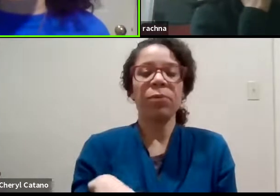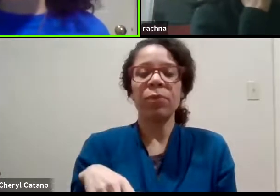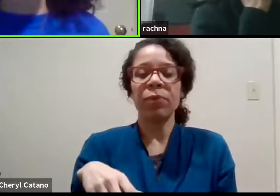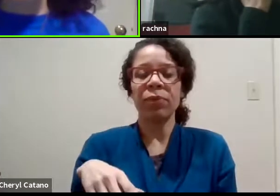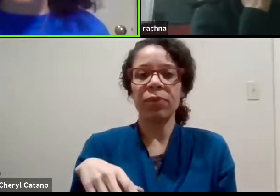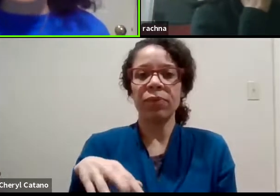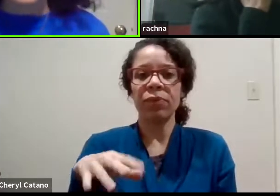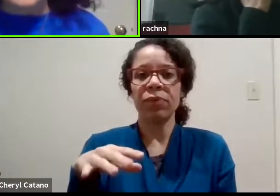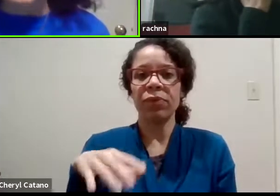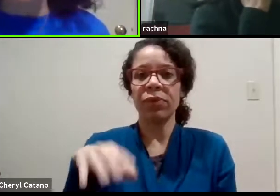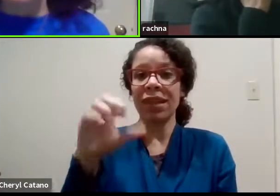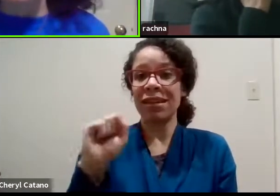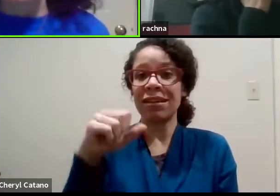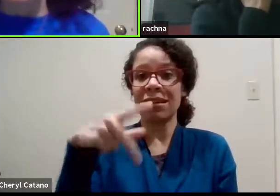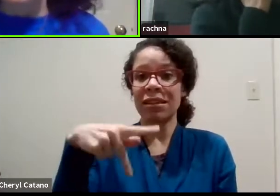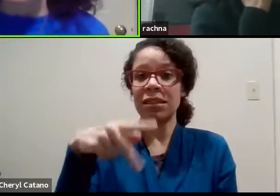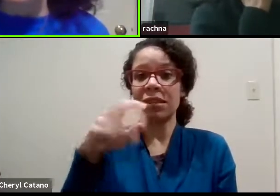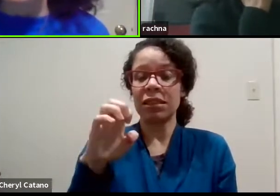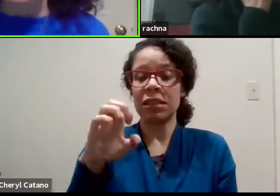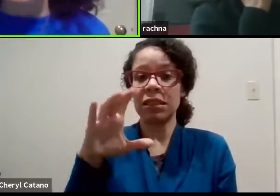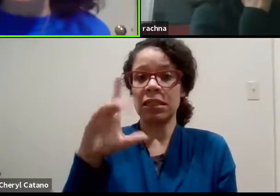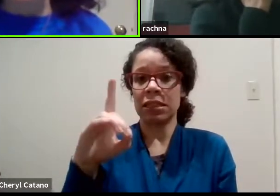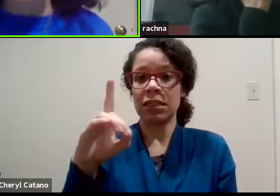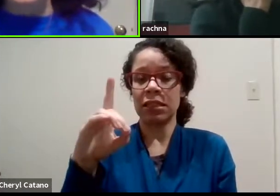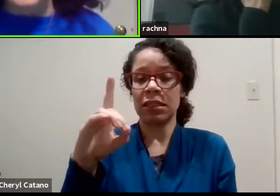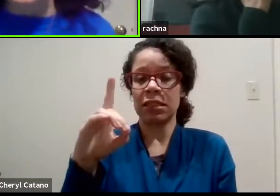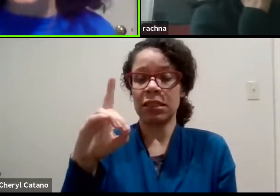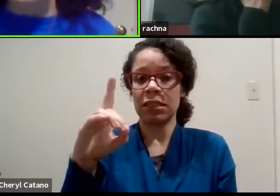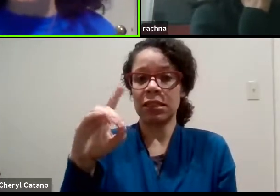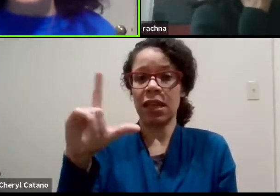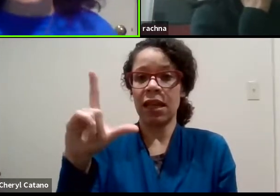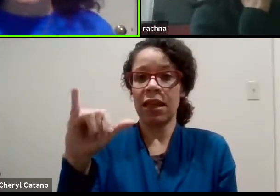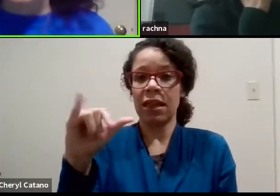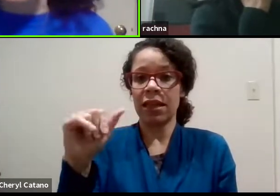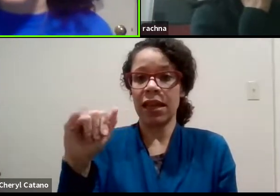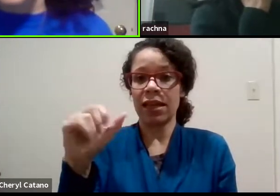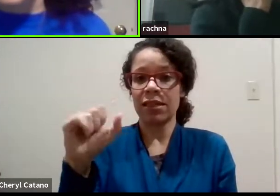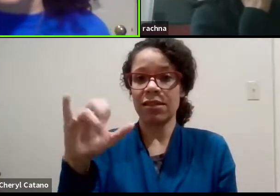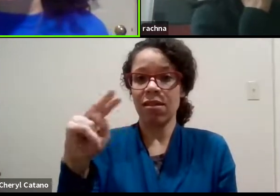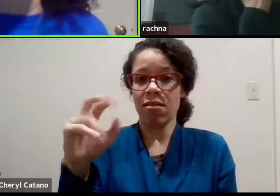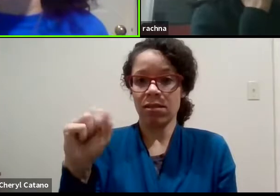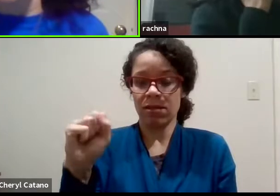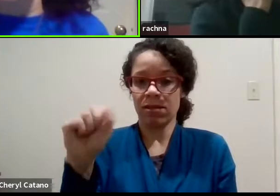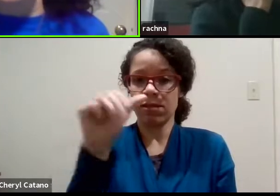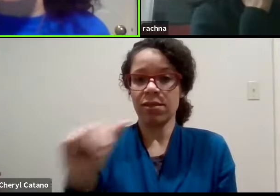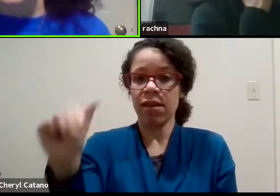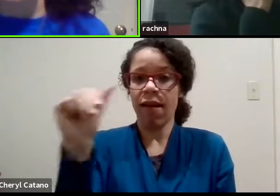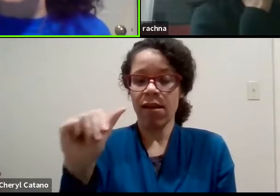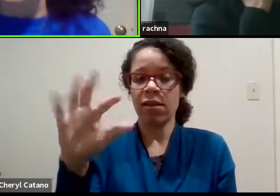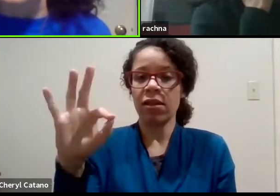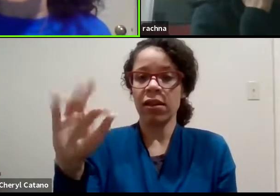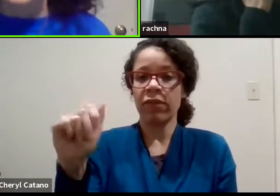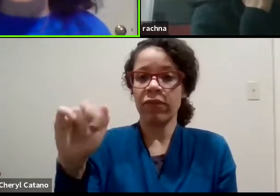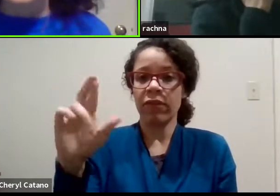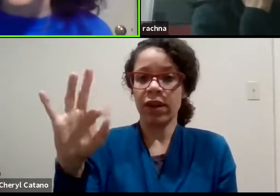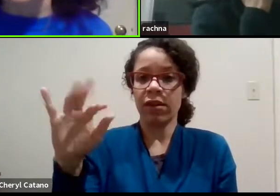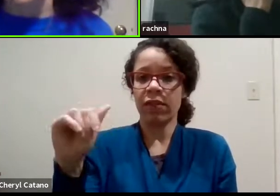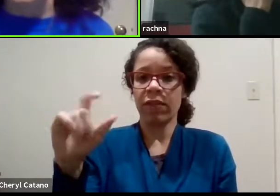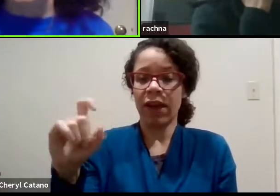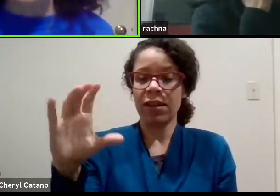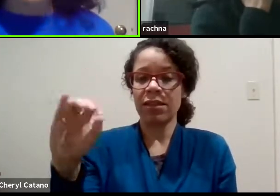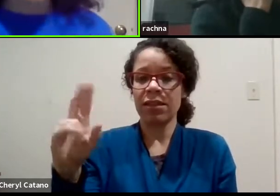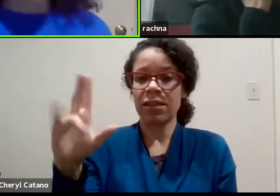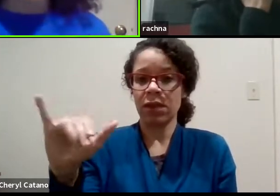sped, S-P-E-D, liaisons, at fairfaxcountysepta